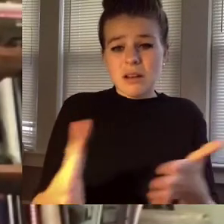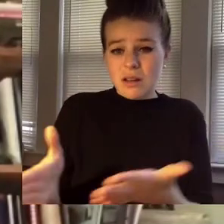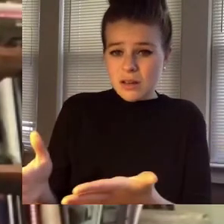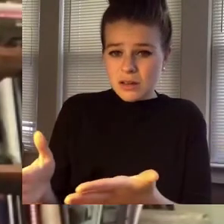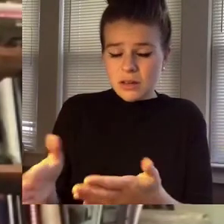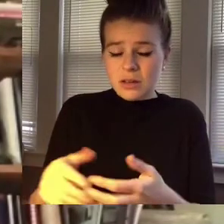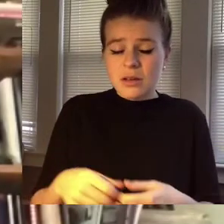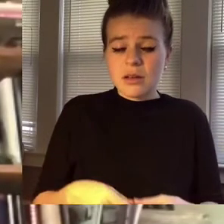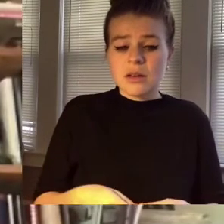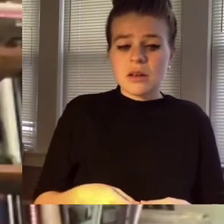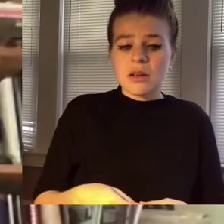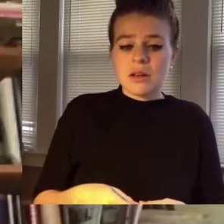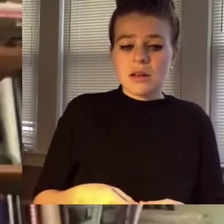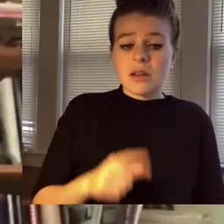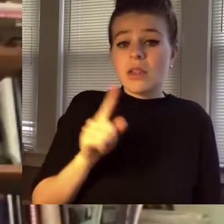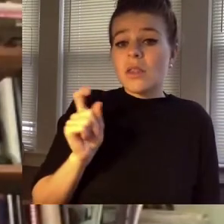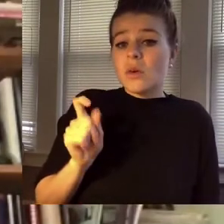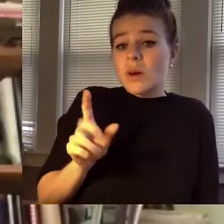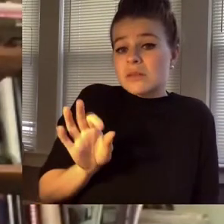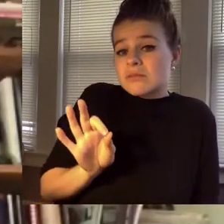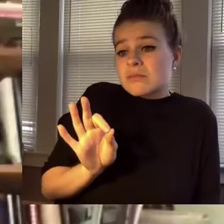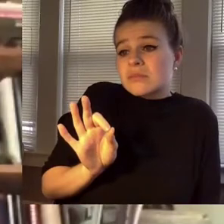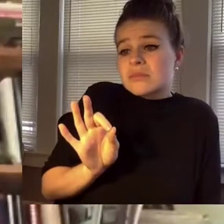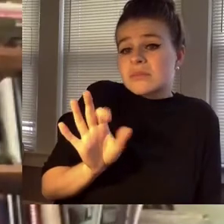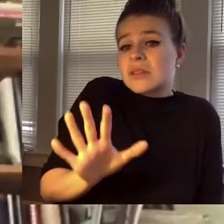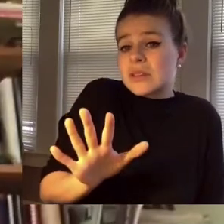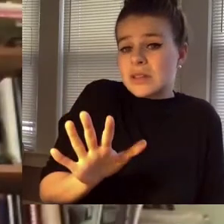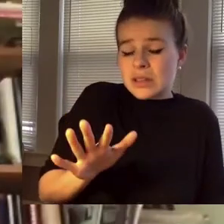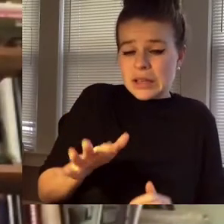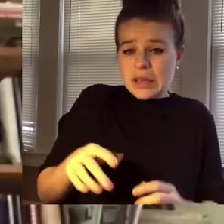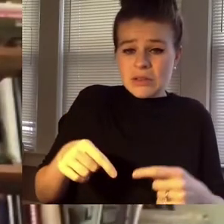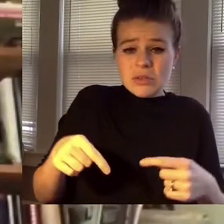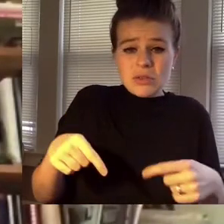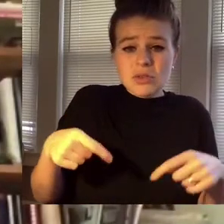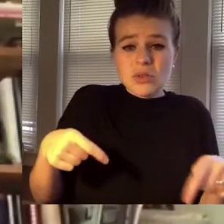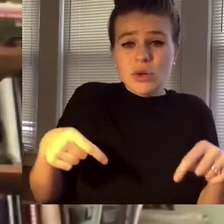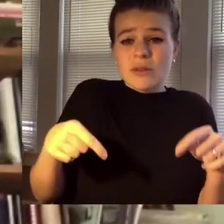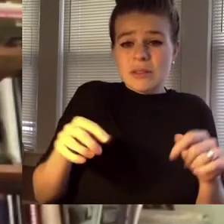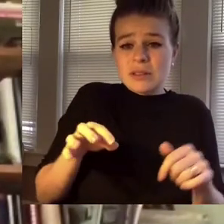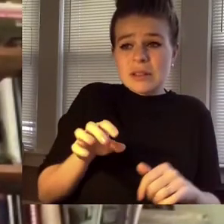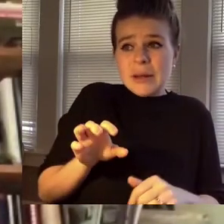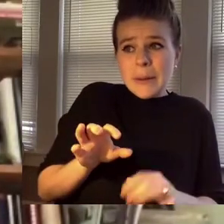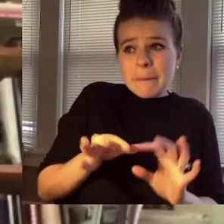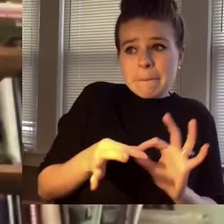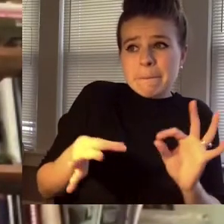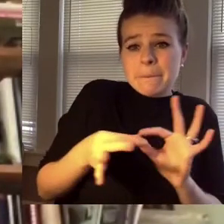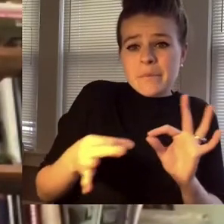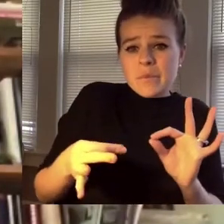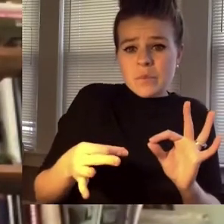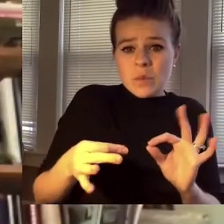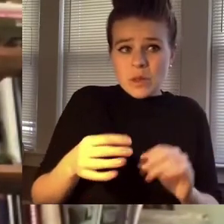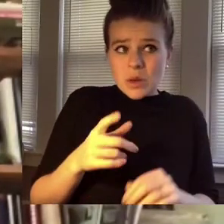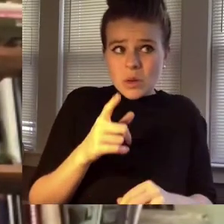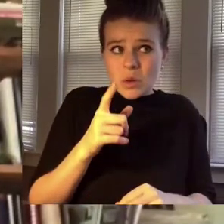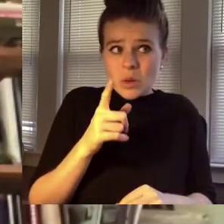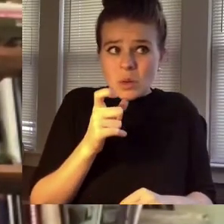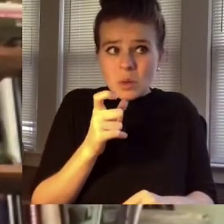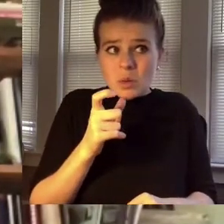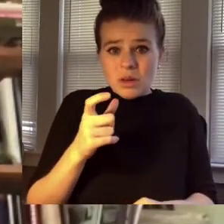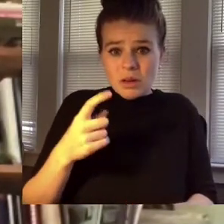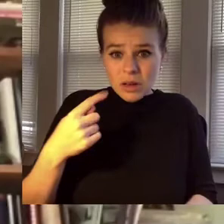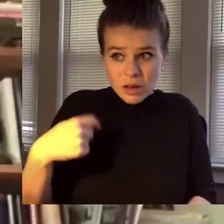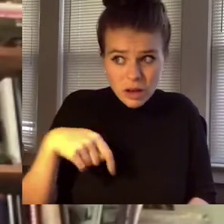suggested by the nervous lift in inflection at the end of phrase, and who is this us who